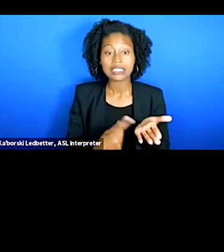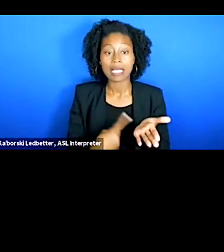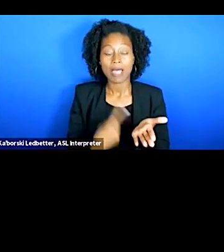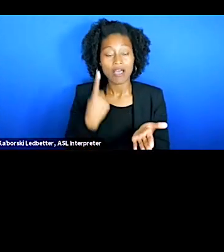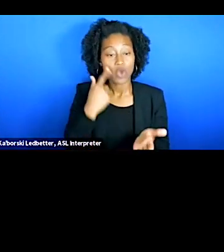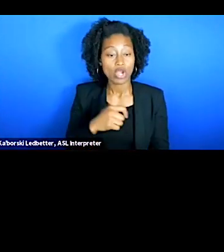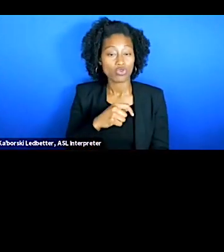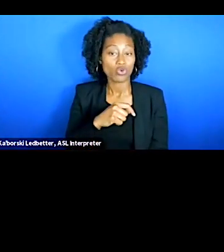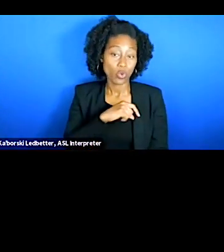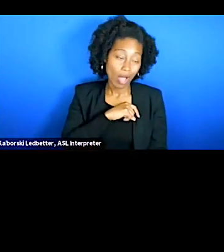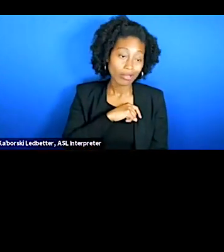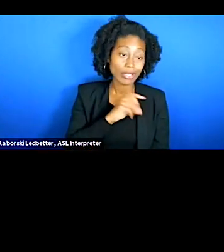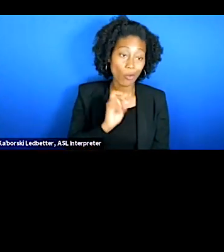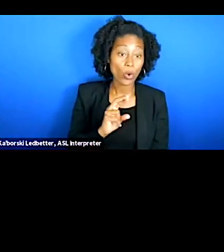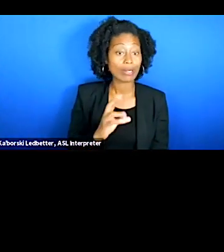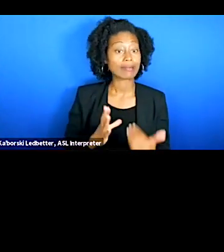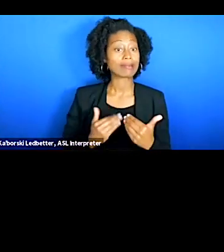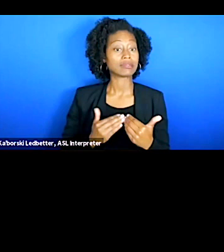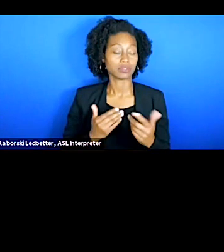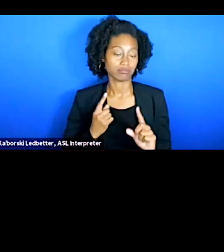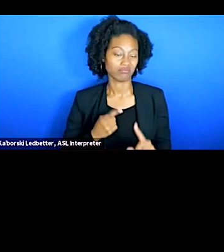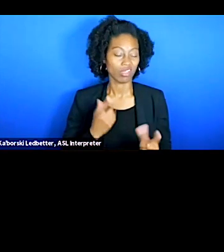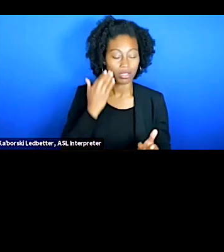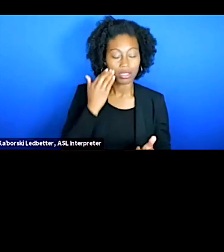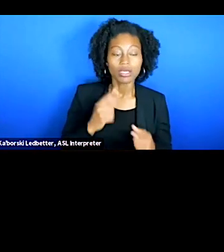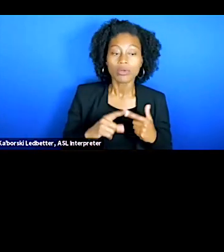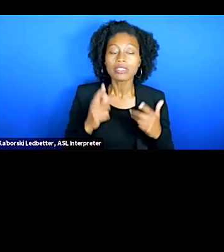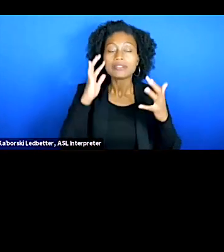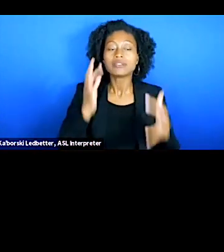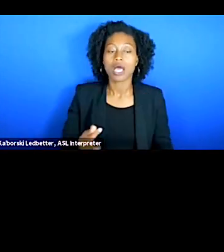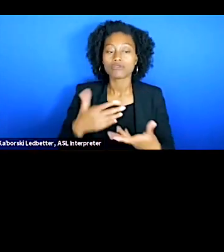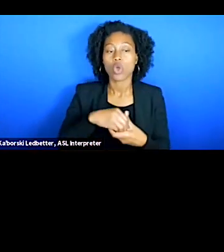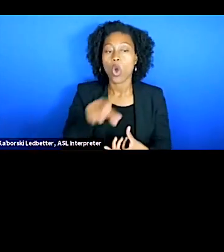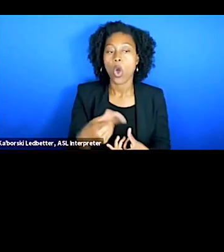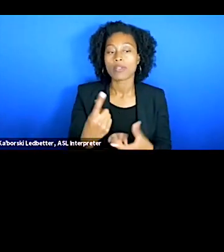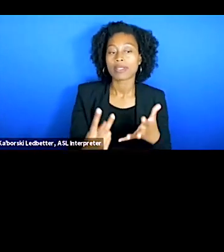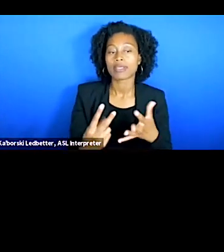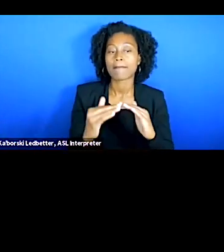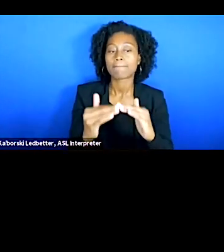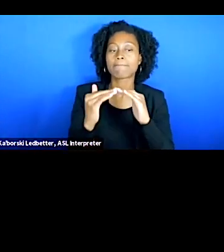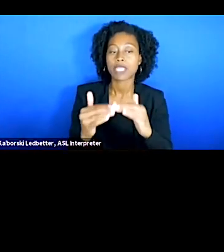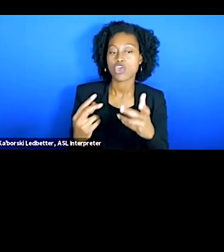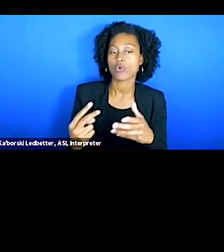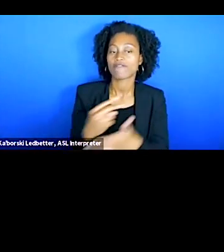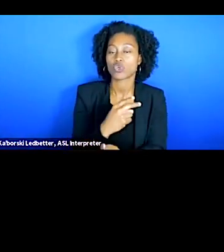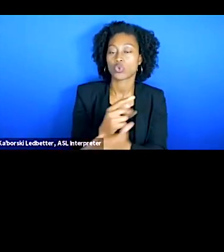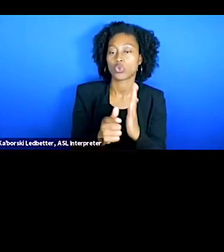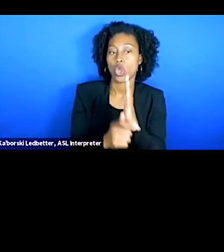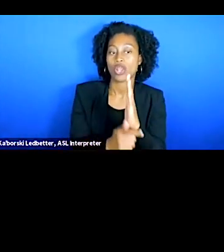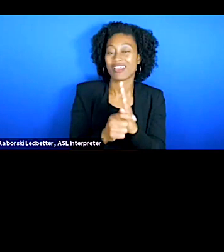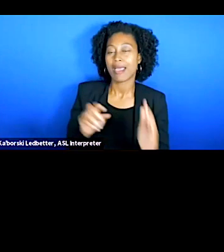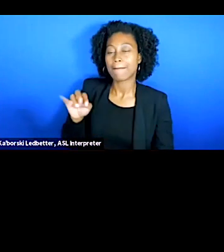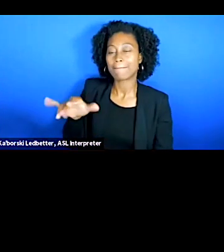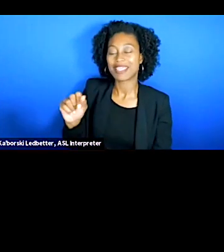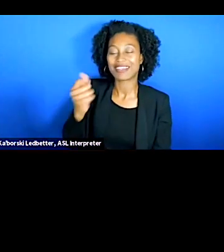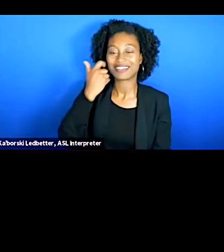or convenience purposes, you may decide to choose to include only peer-reviewed articles. As Mia mentioned now